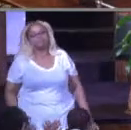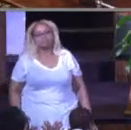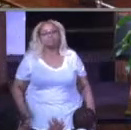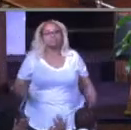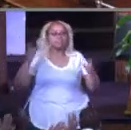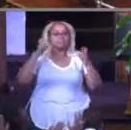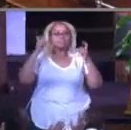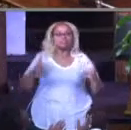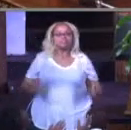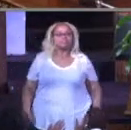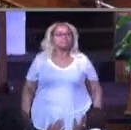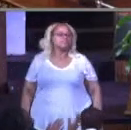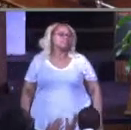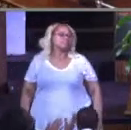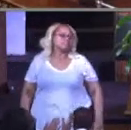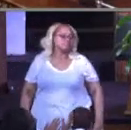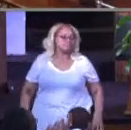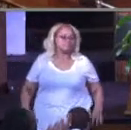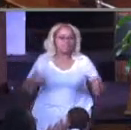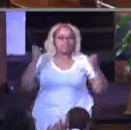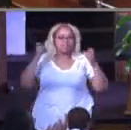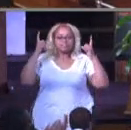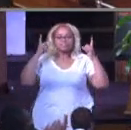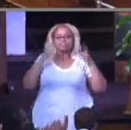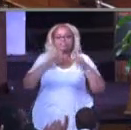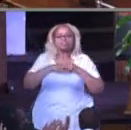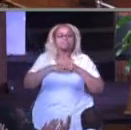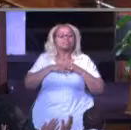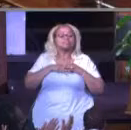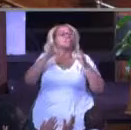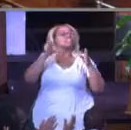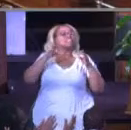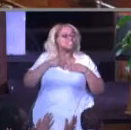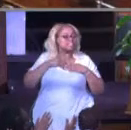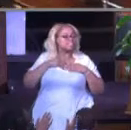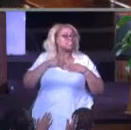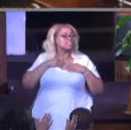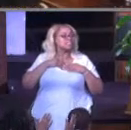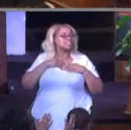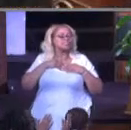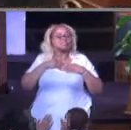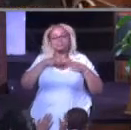Hallelujah! Hallelujah! Hallelujah! Receive!